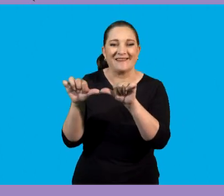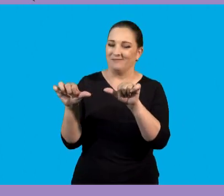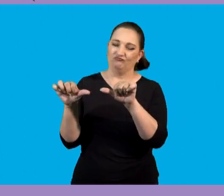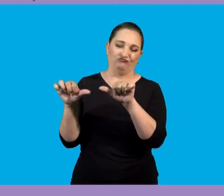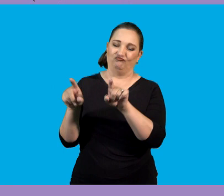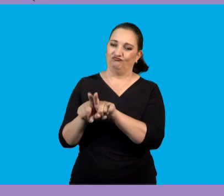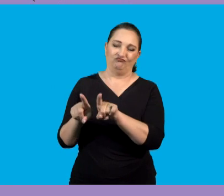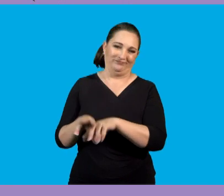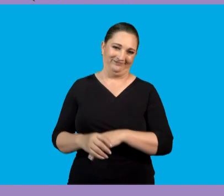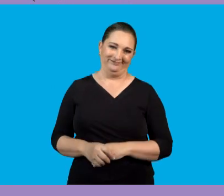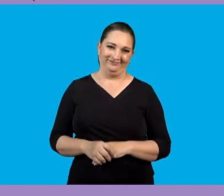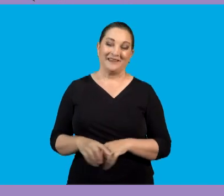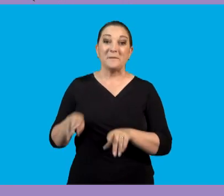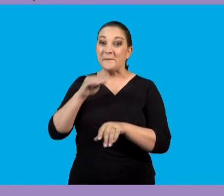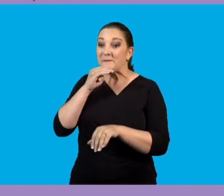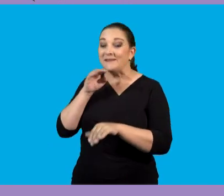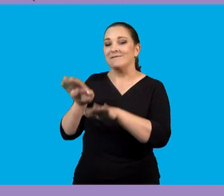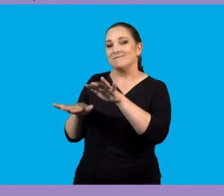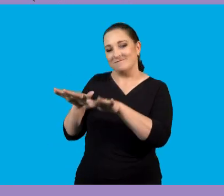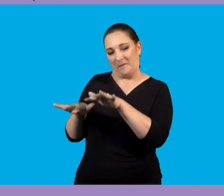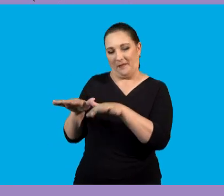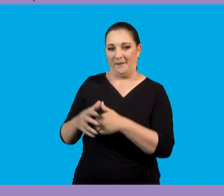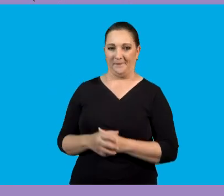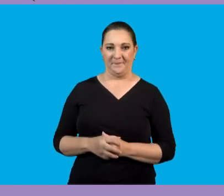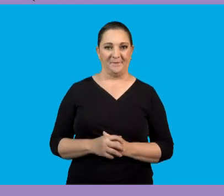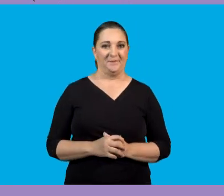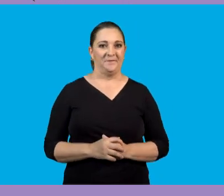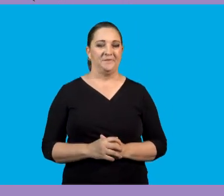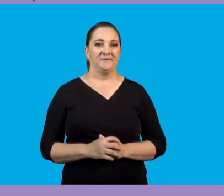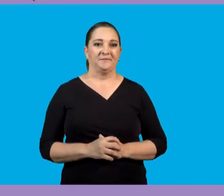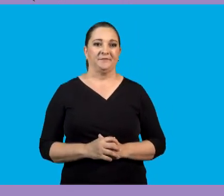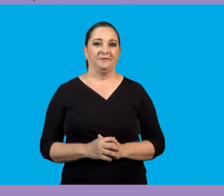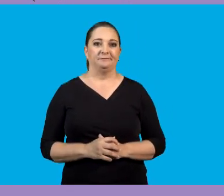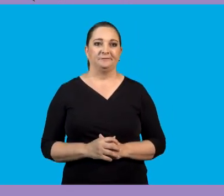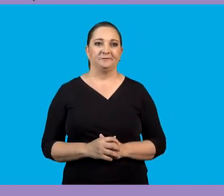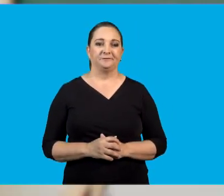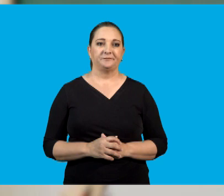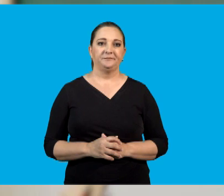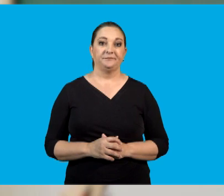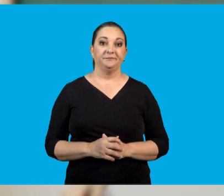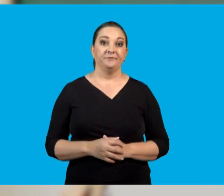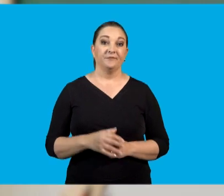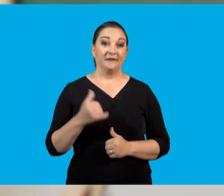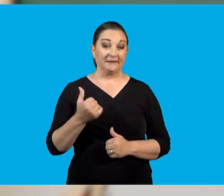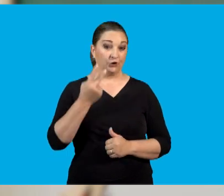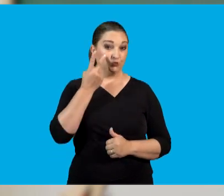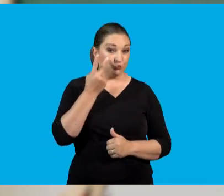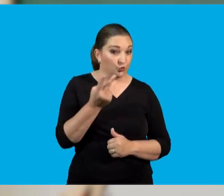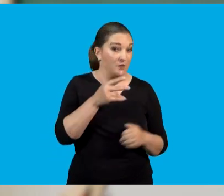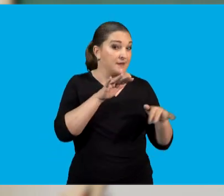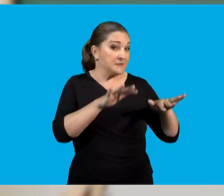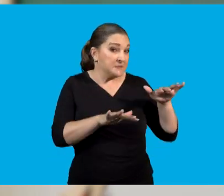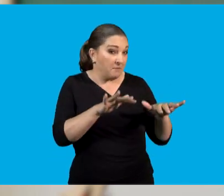is similarity, the same shape, but not necessarily the same size. So when we are looking